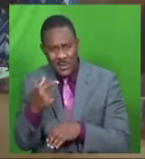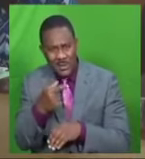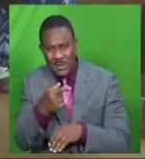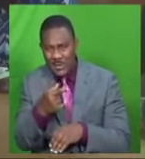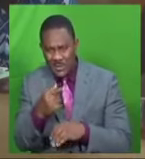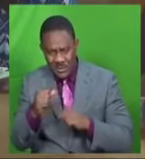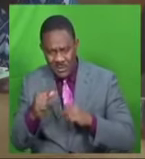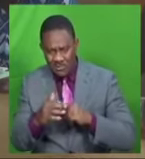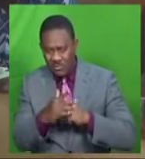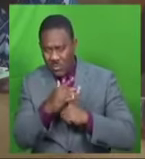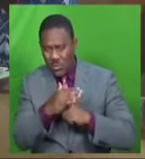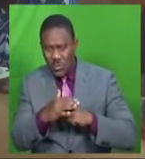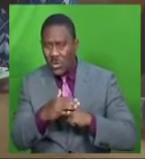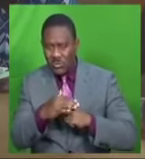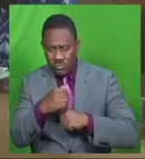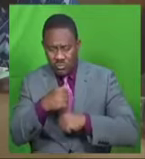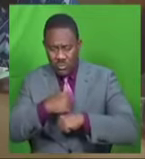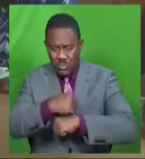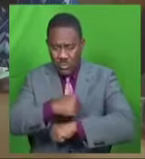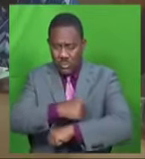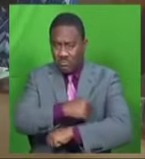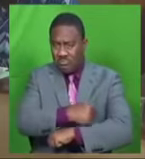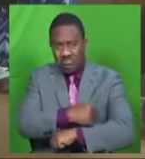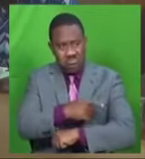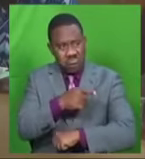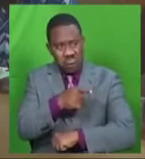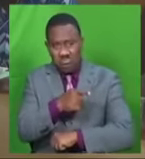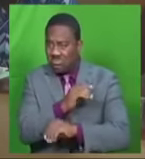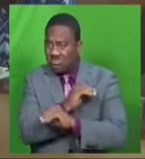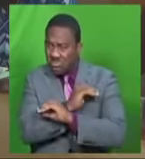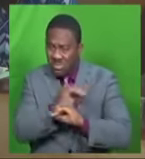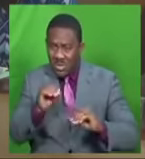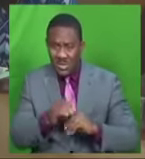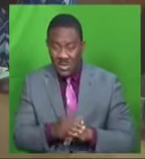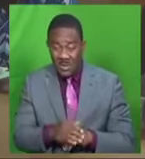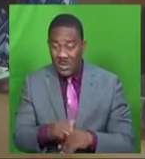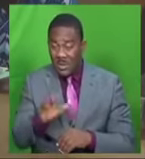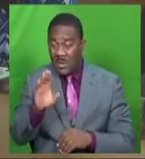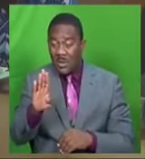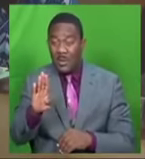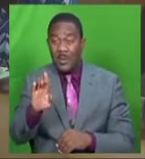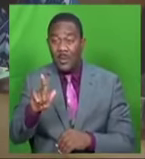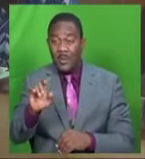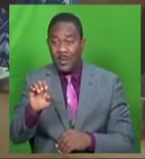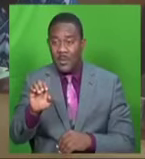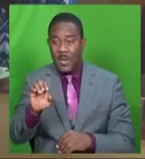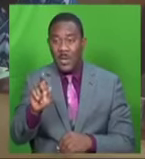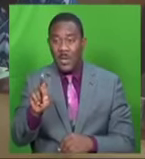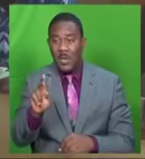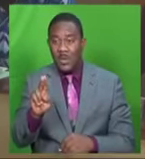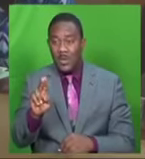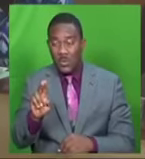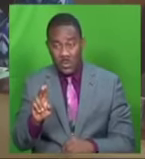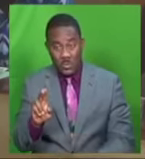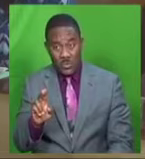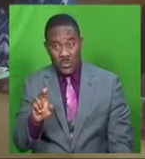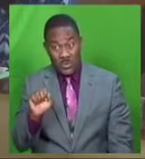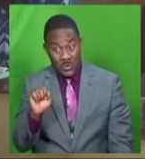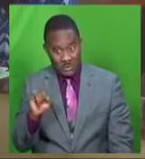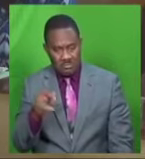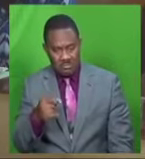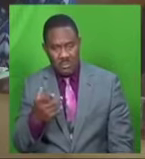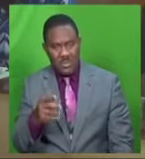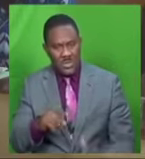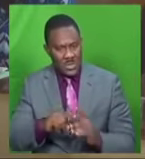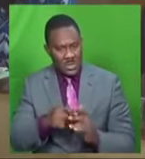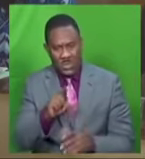wars in the Volta region. Yes. The Blekisu sea defense war, it was started in 2015 and completed